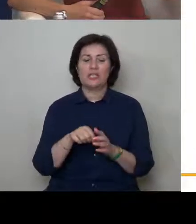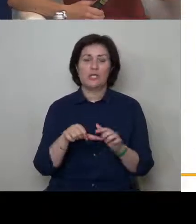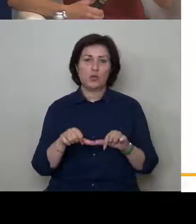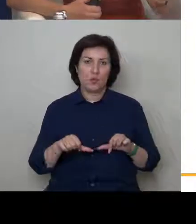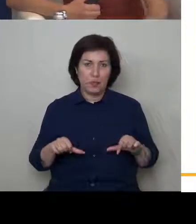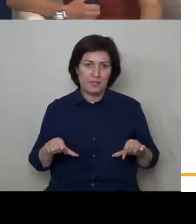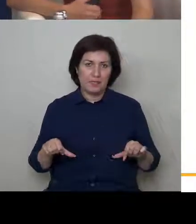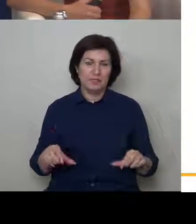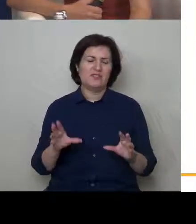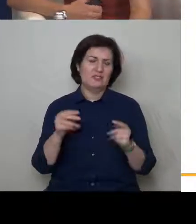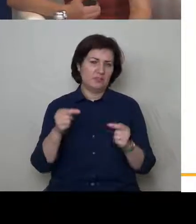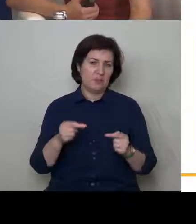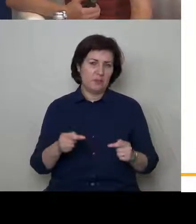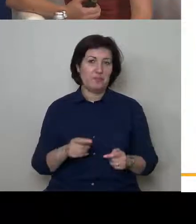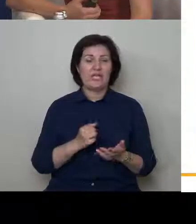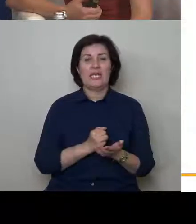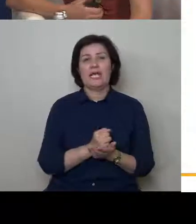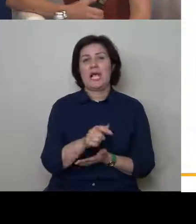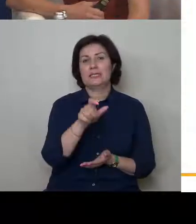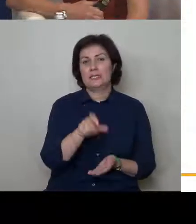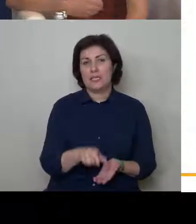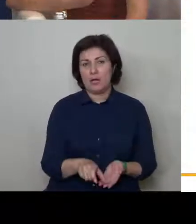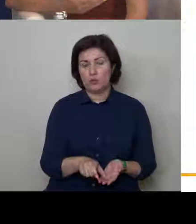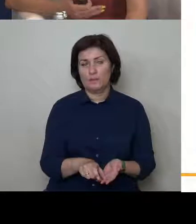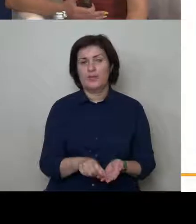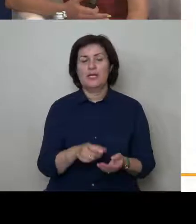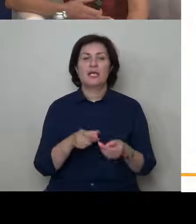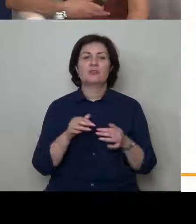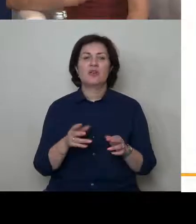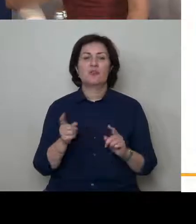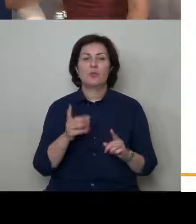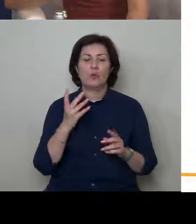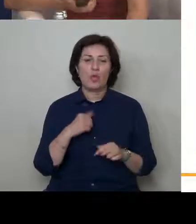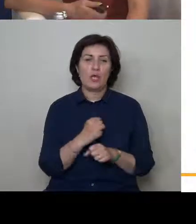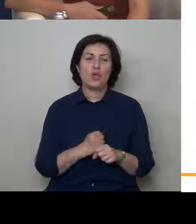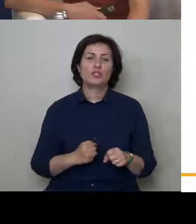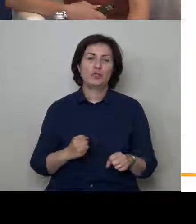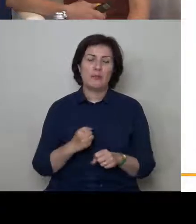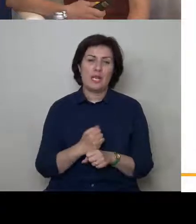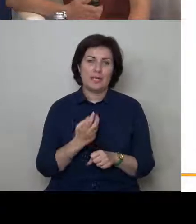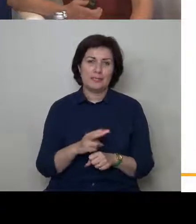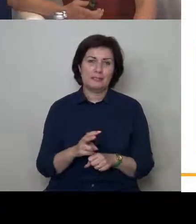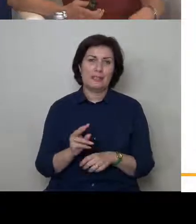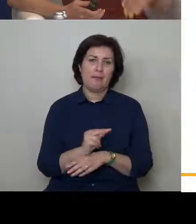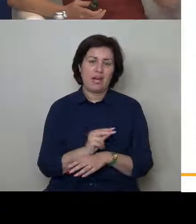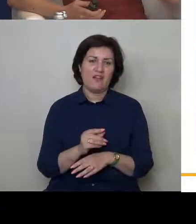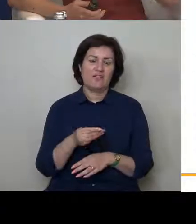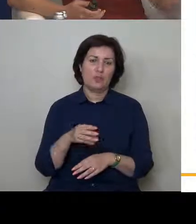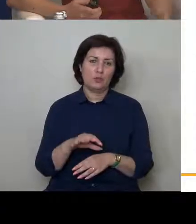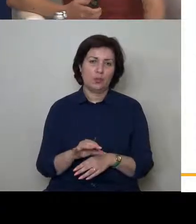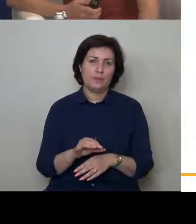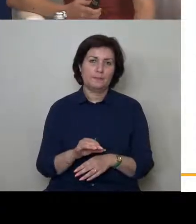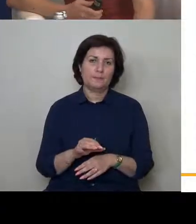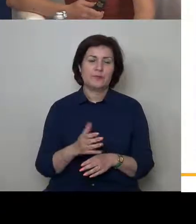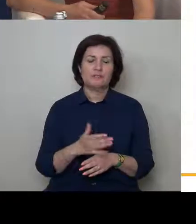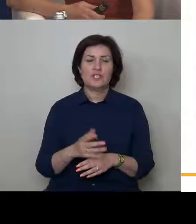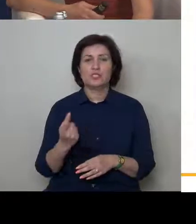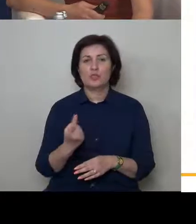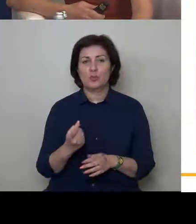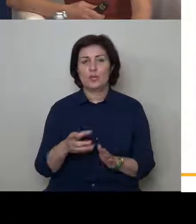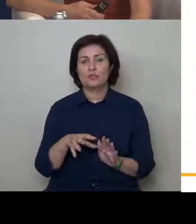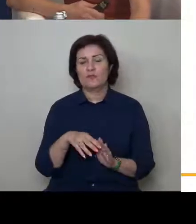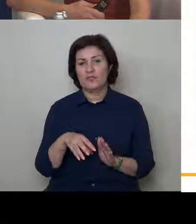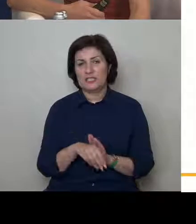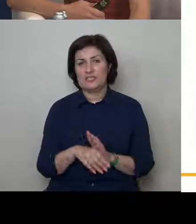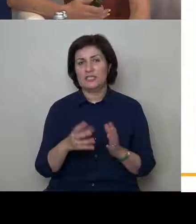who offer it to voters or to commission members or candidates. Well, the thing is that when it was